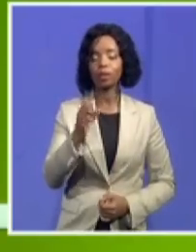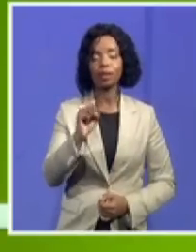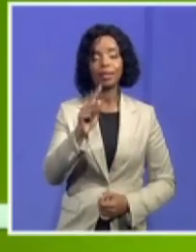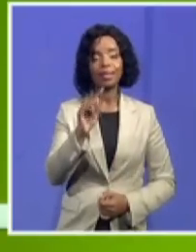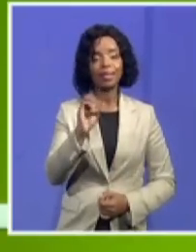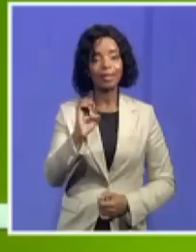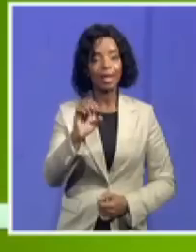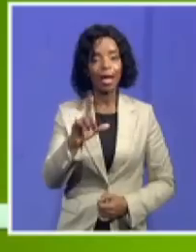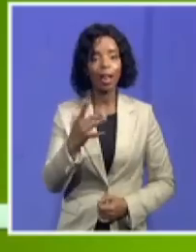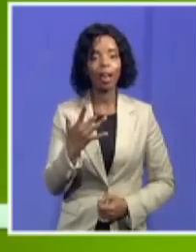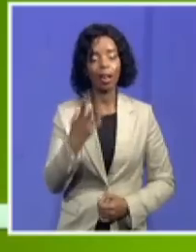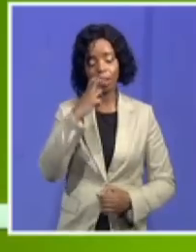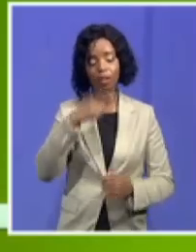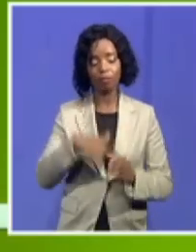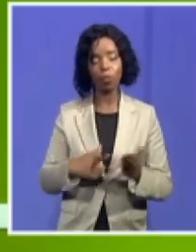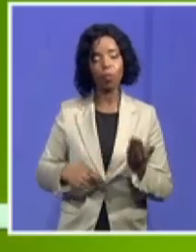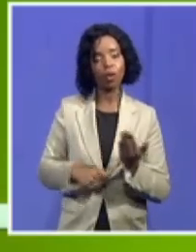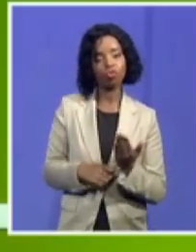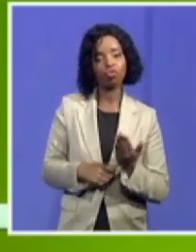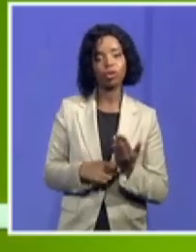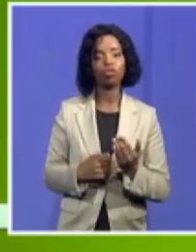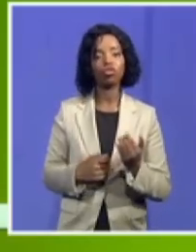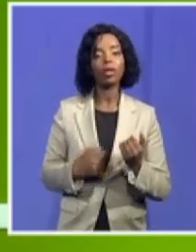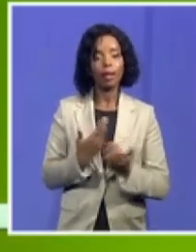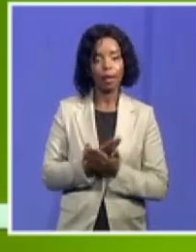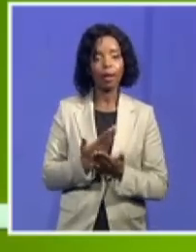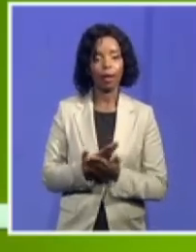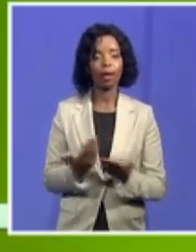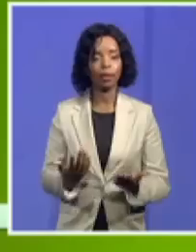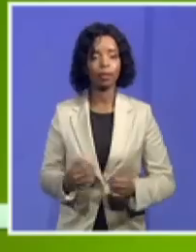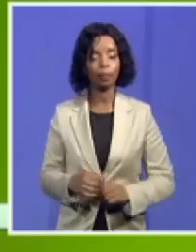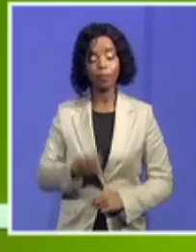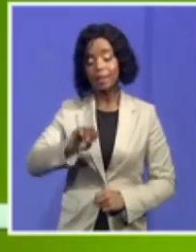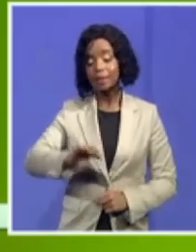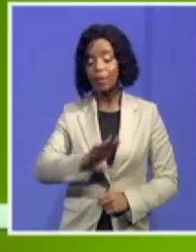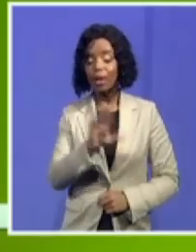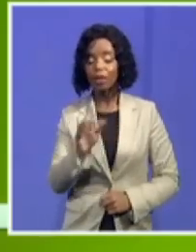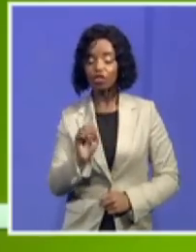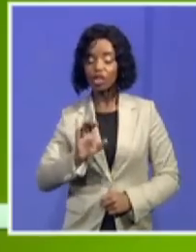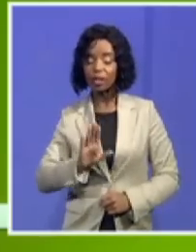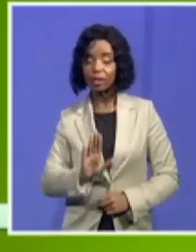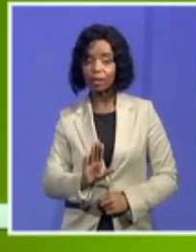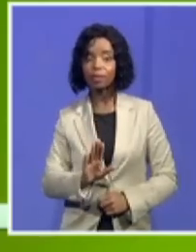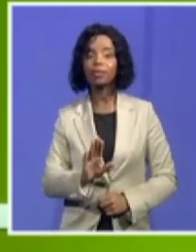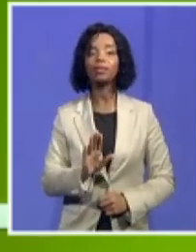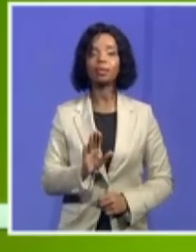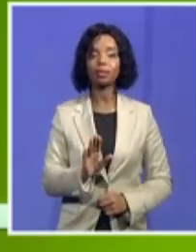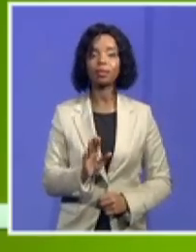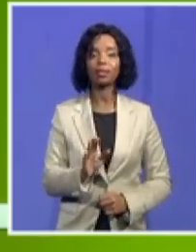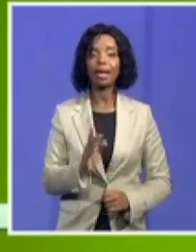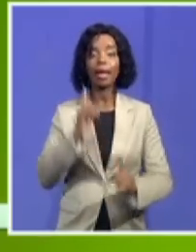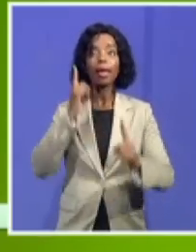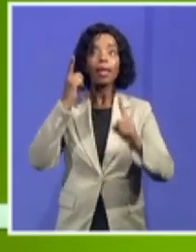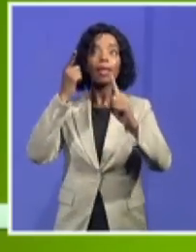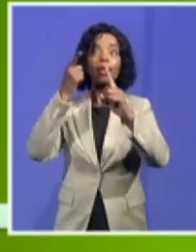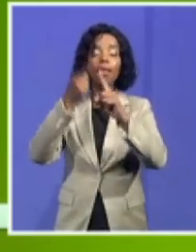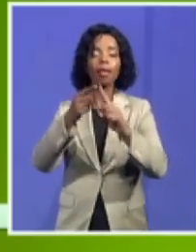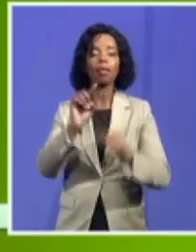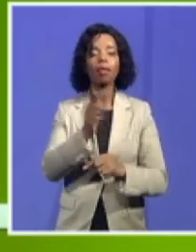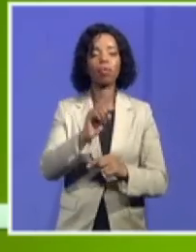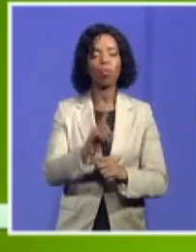fuel. South Africa's hydrogen strategy is aimed at stimulating as well as